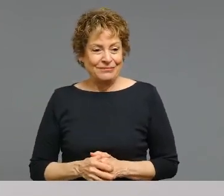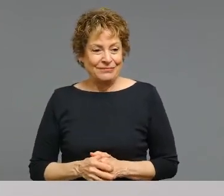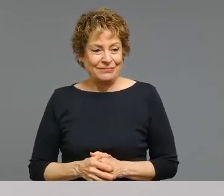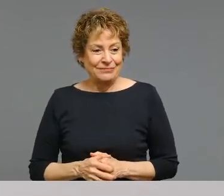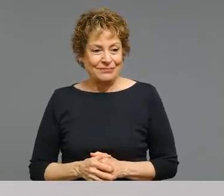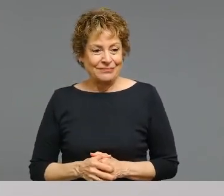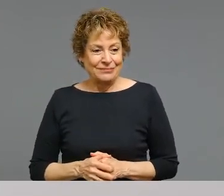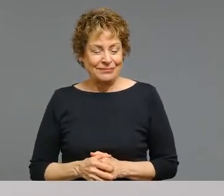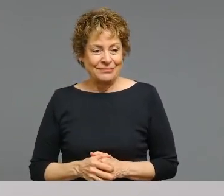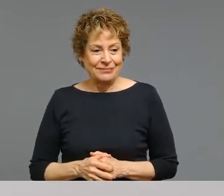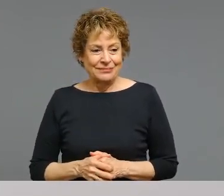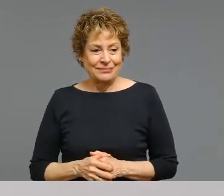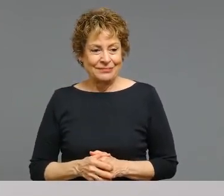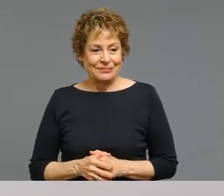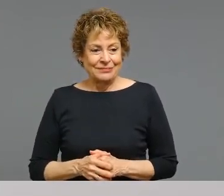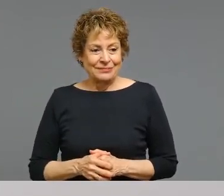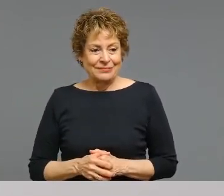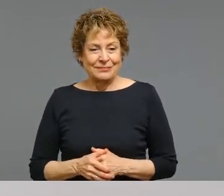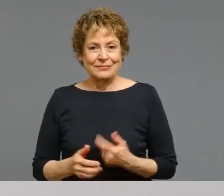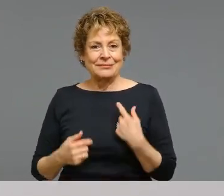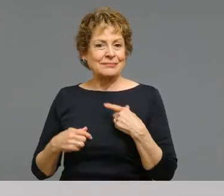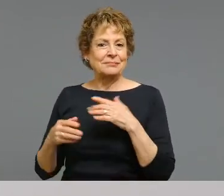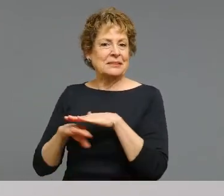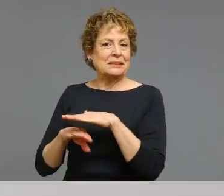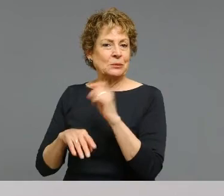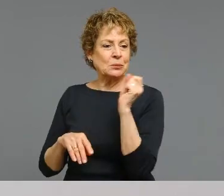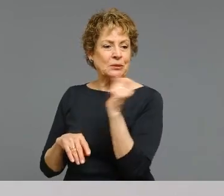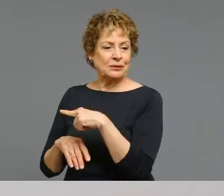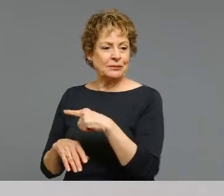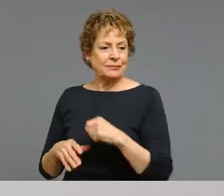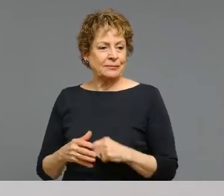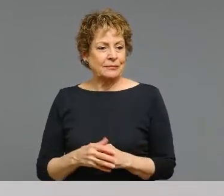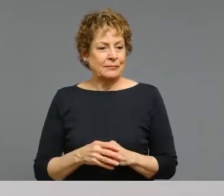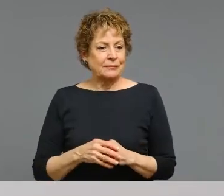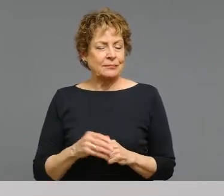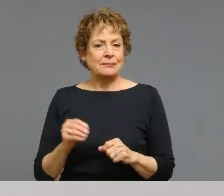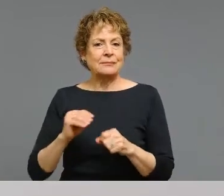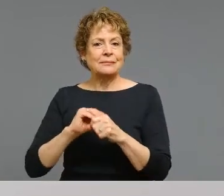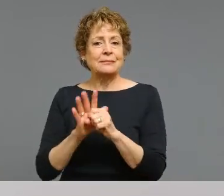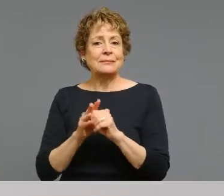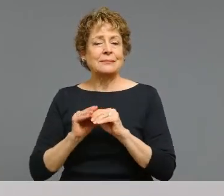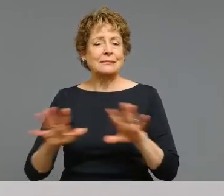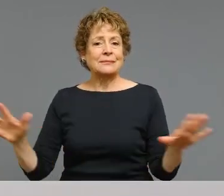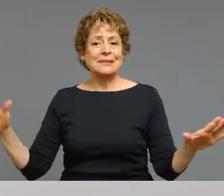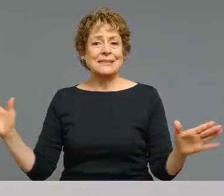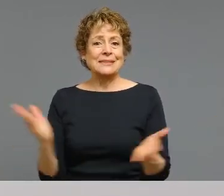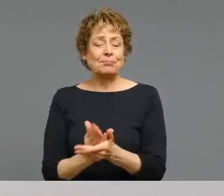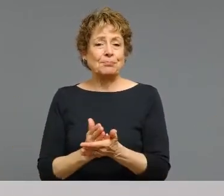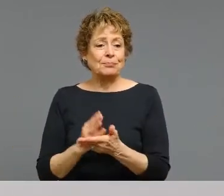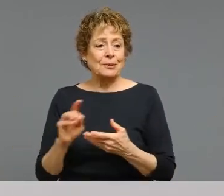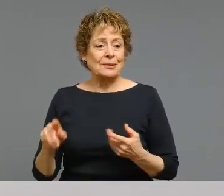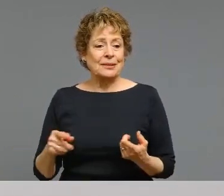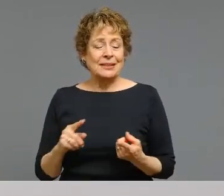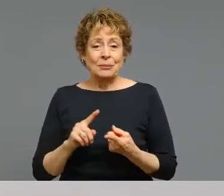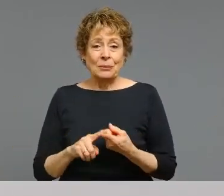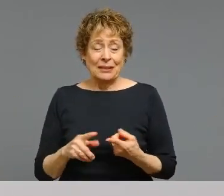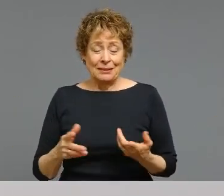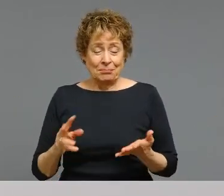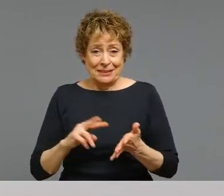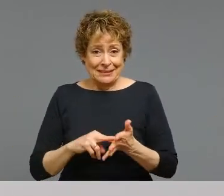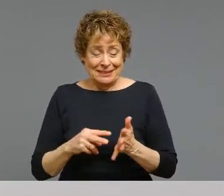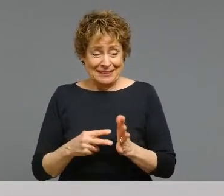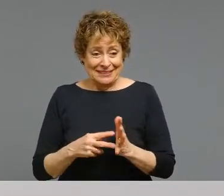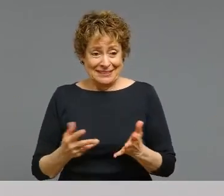here's a basic question. When will the pandemic end? Meaning, what kind of declaration will it take for an end to a